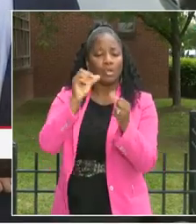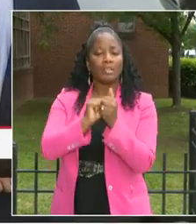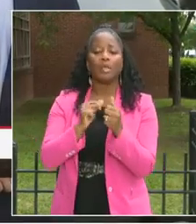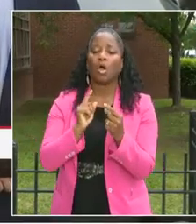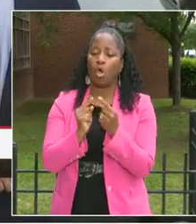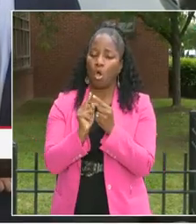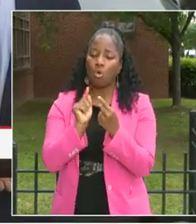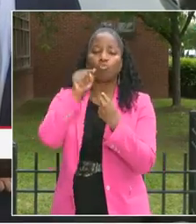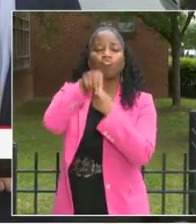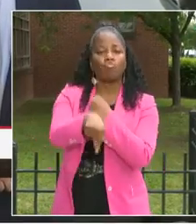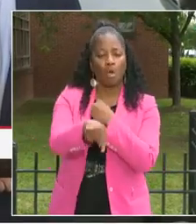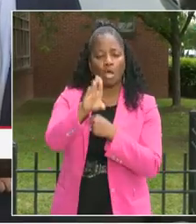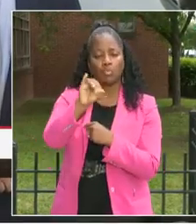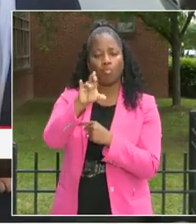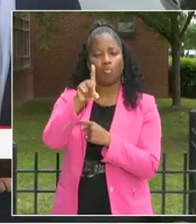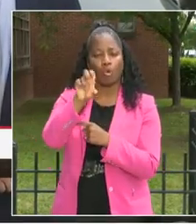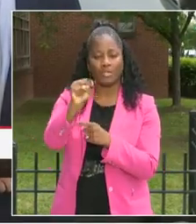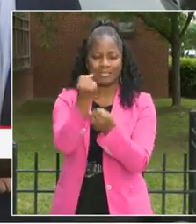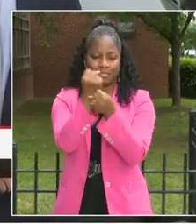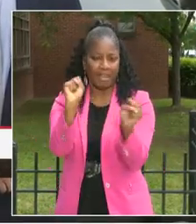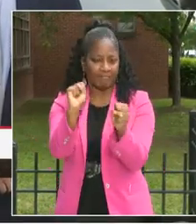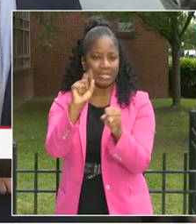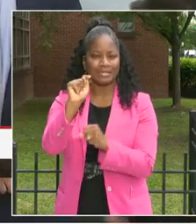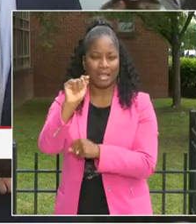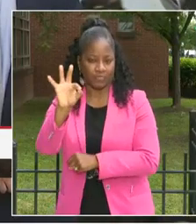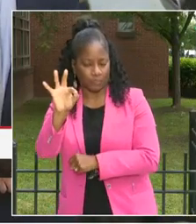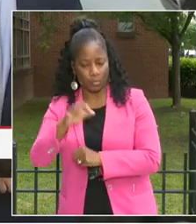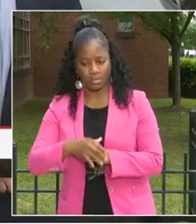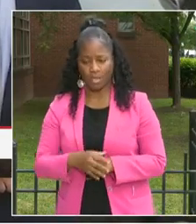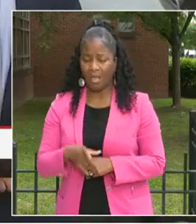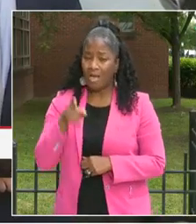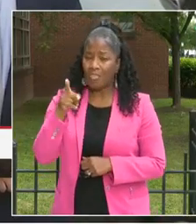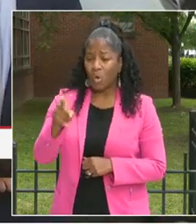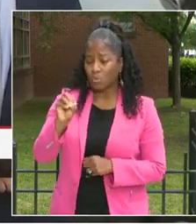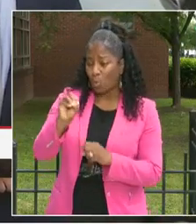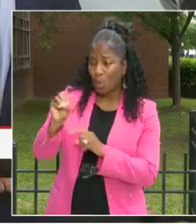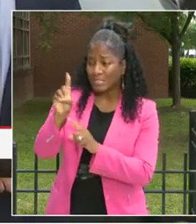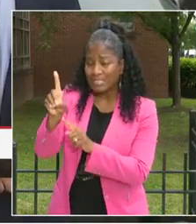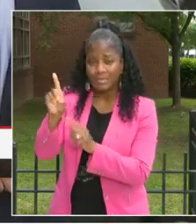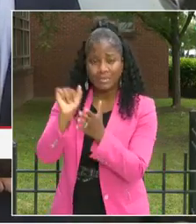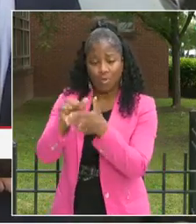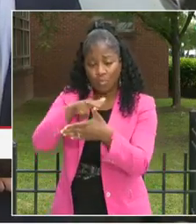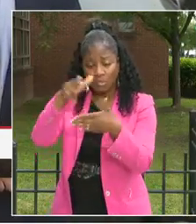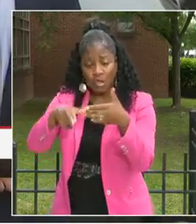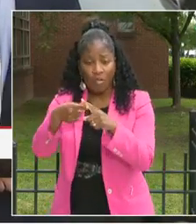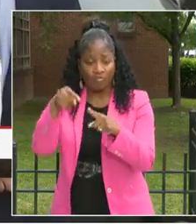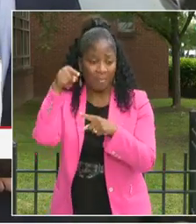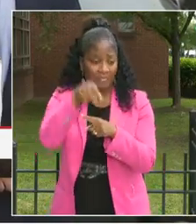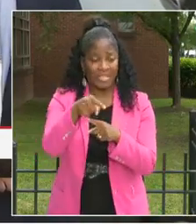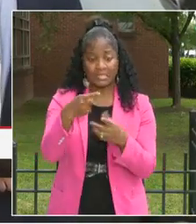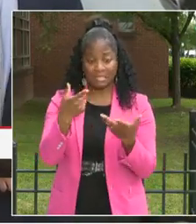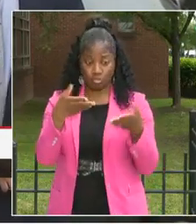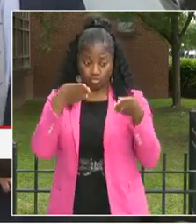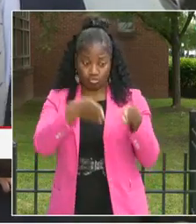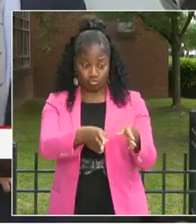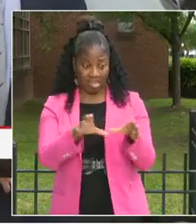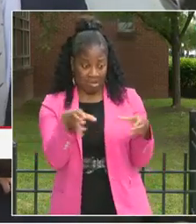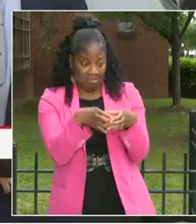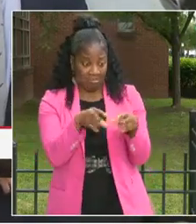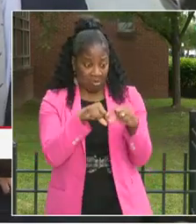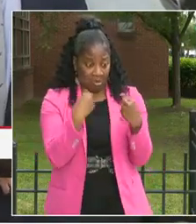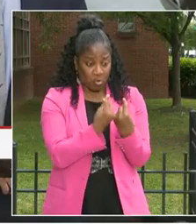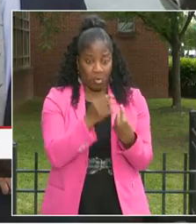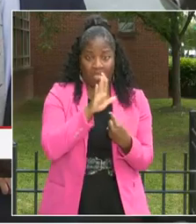Force. The continued violence and fatal overdoses we saw resulting from this street crew's activities were a